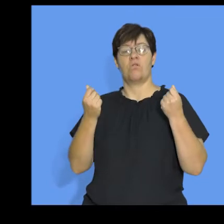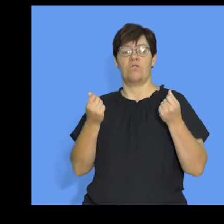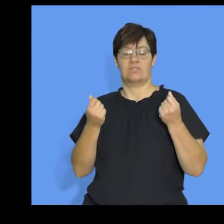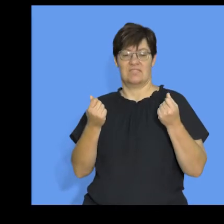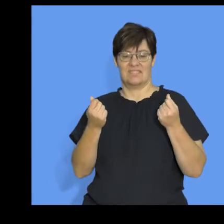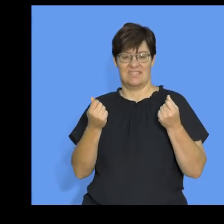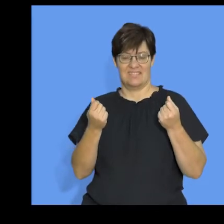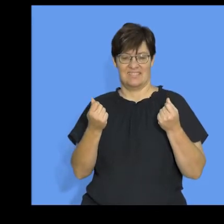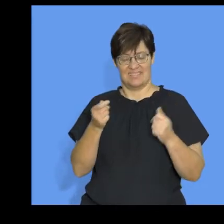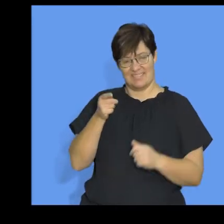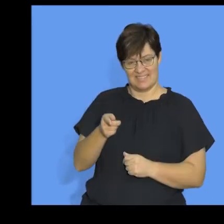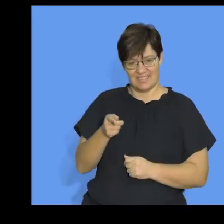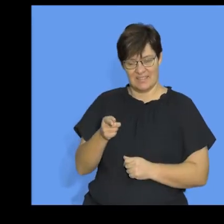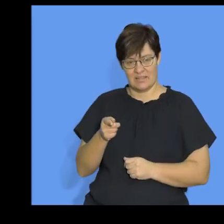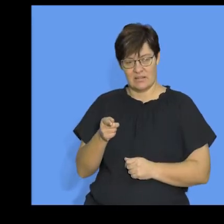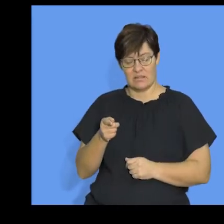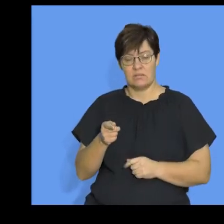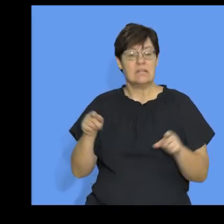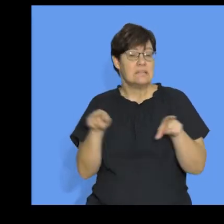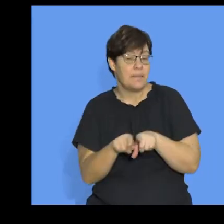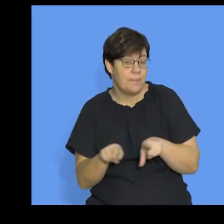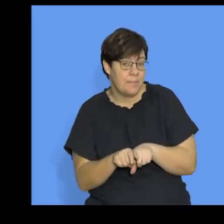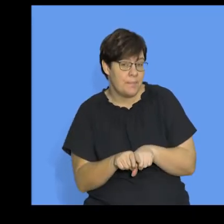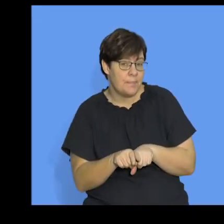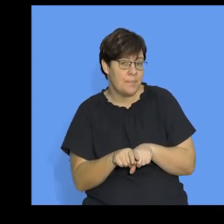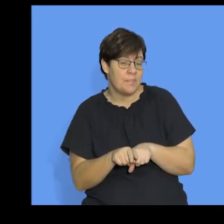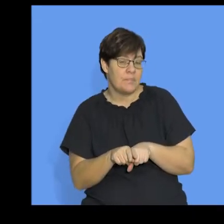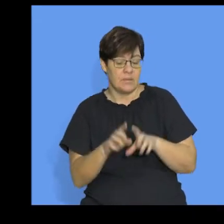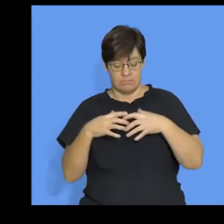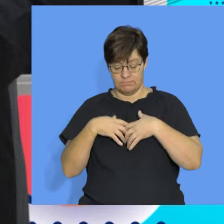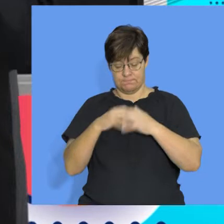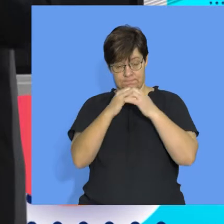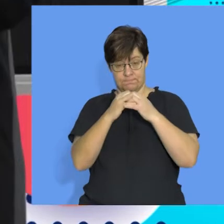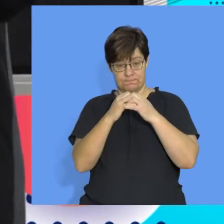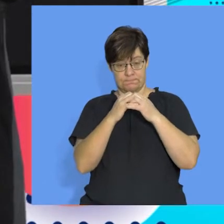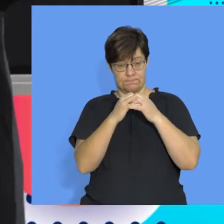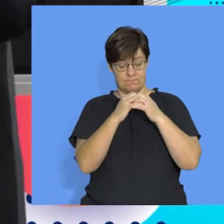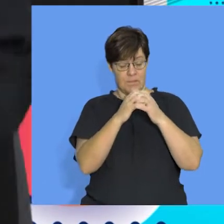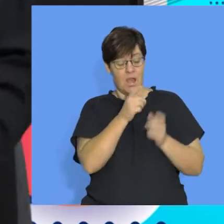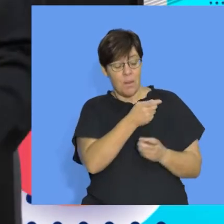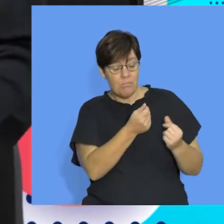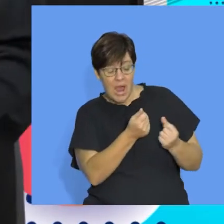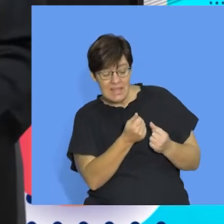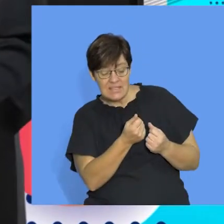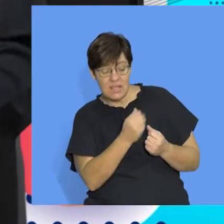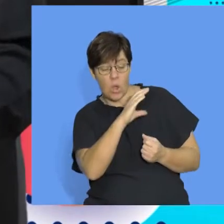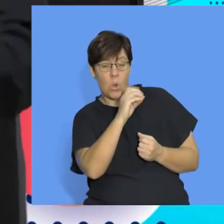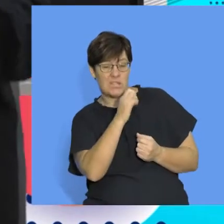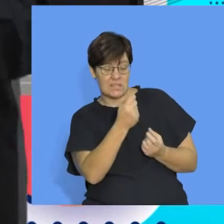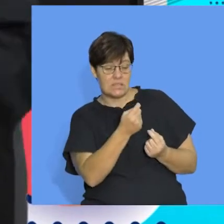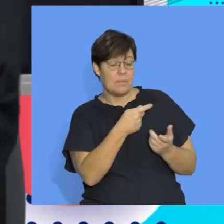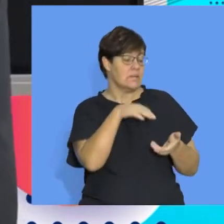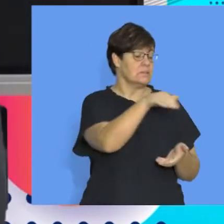price. And therefore, also, once they have established the cost price, or calculated the cost price